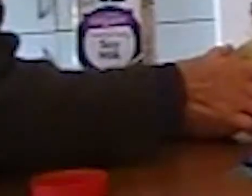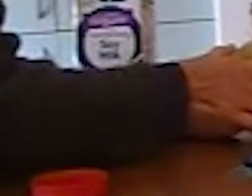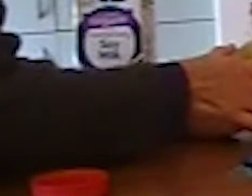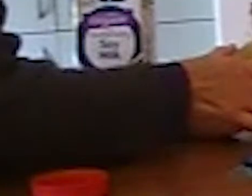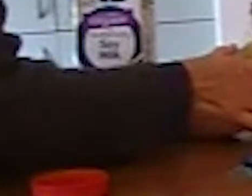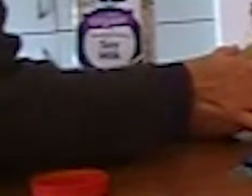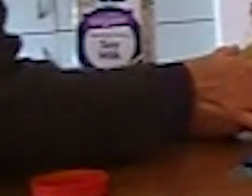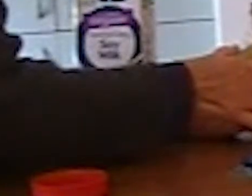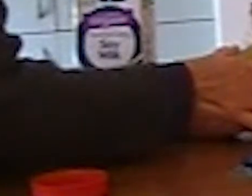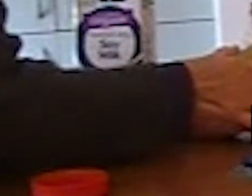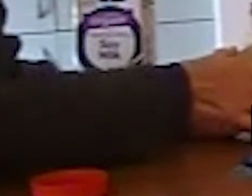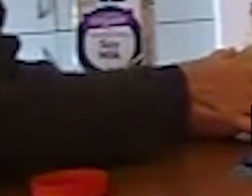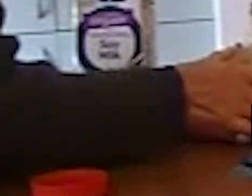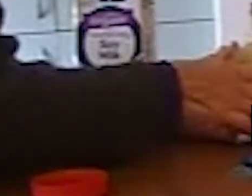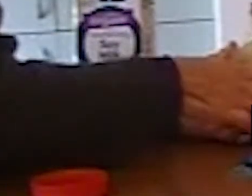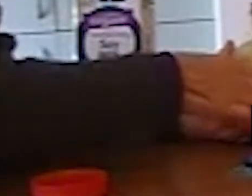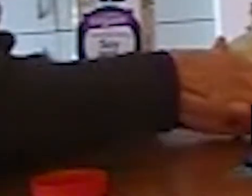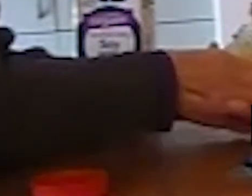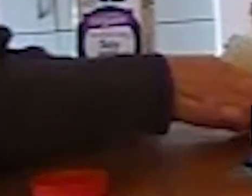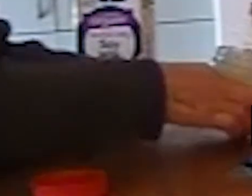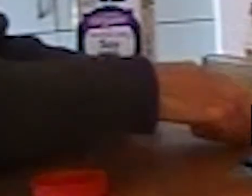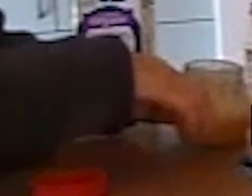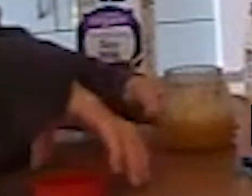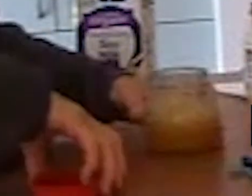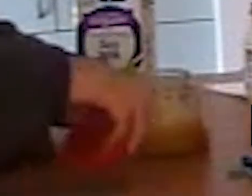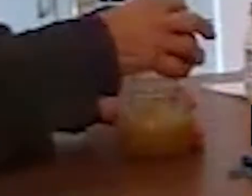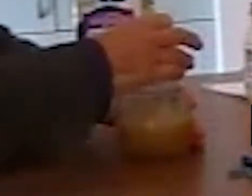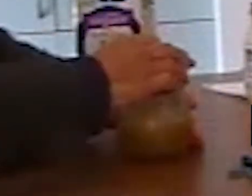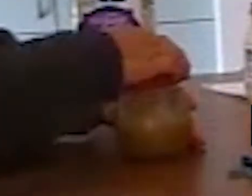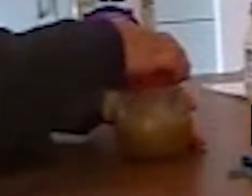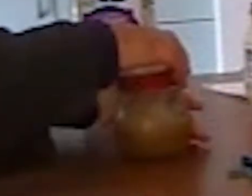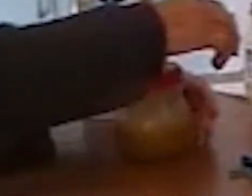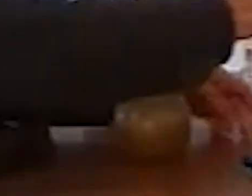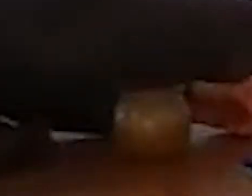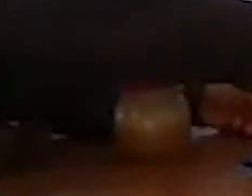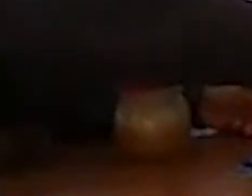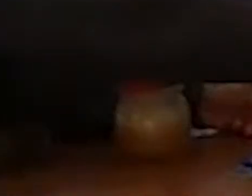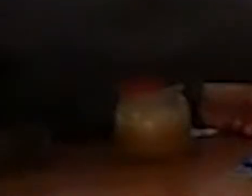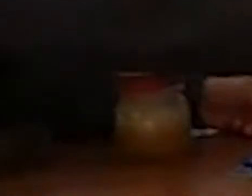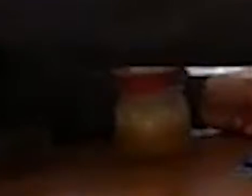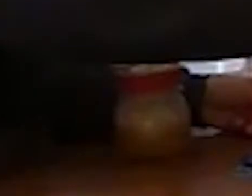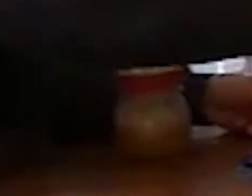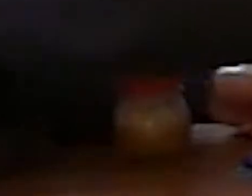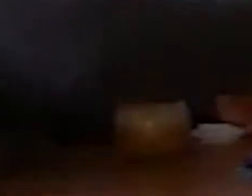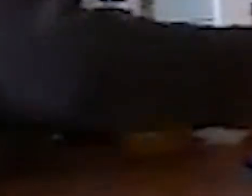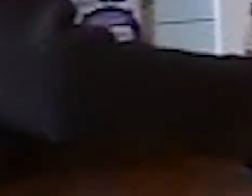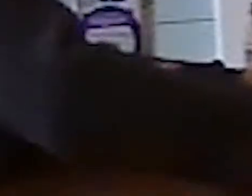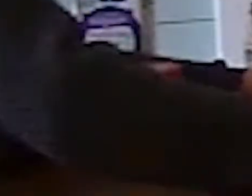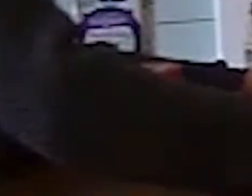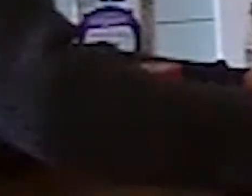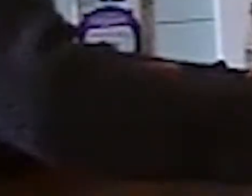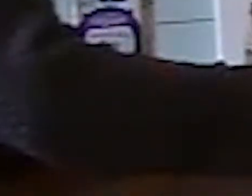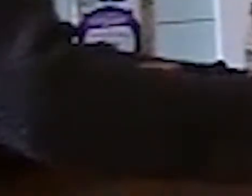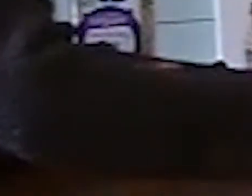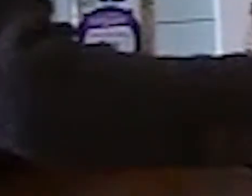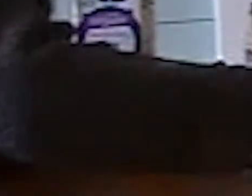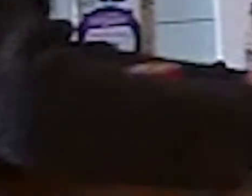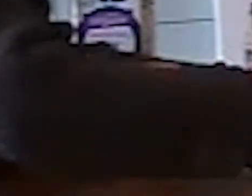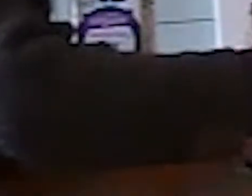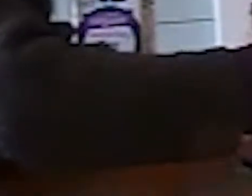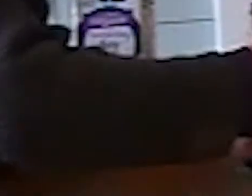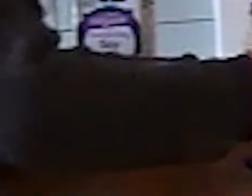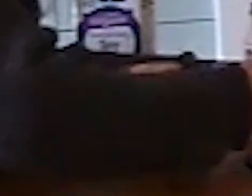together. And I think it's very important to talk about your experiences with other people who have experienced pretty much